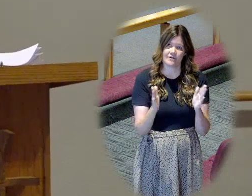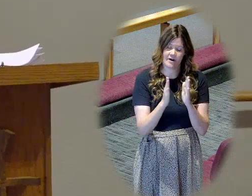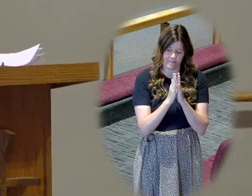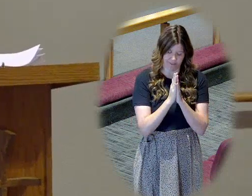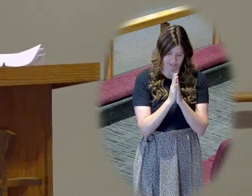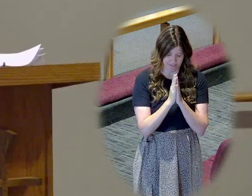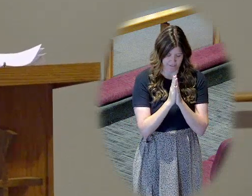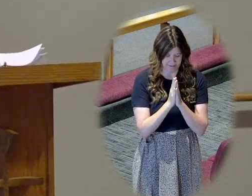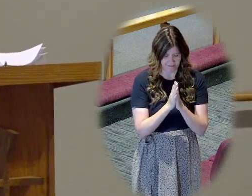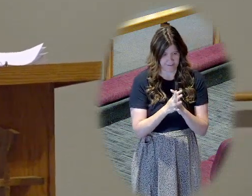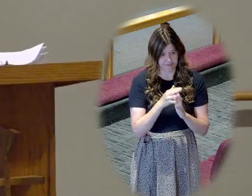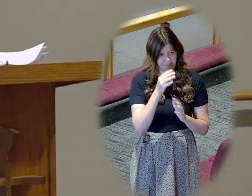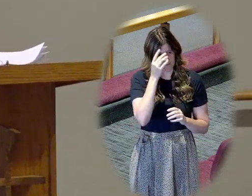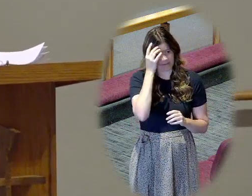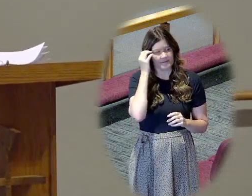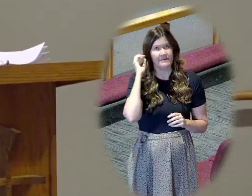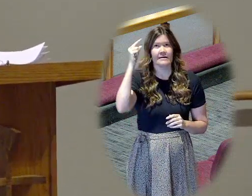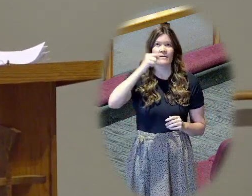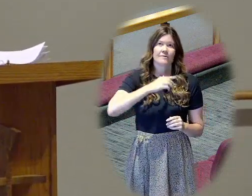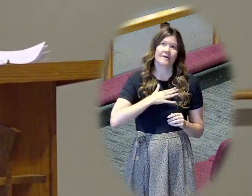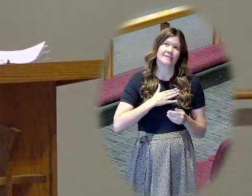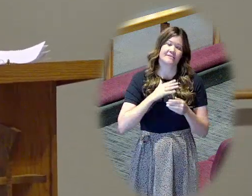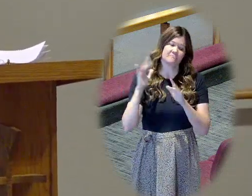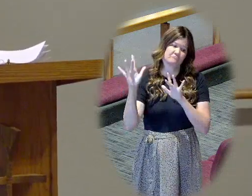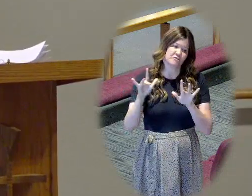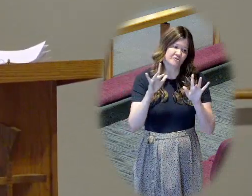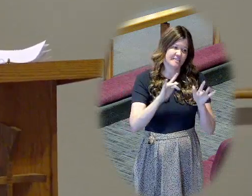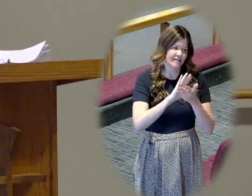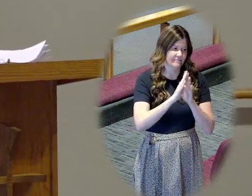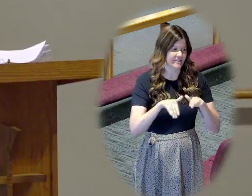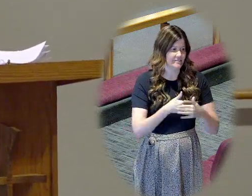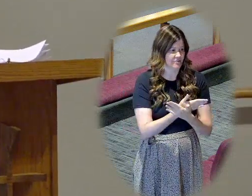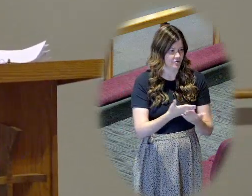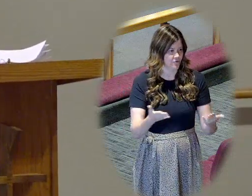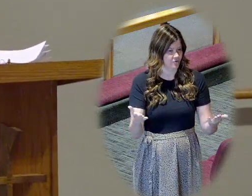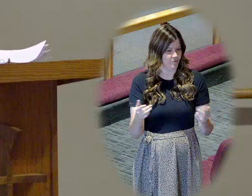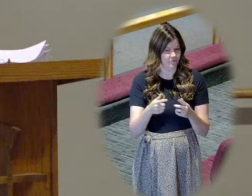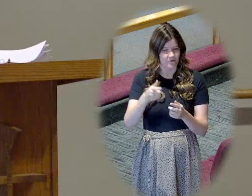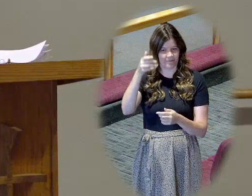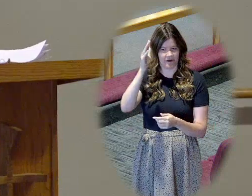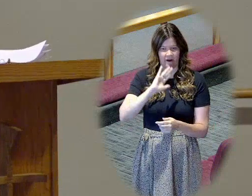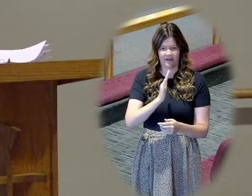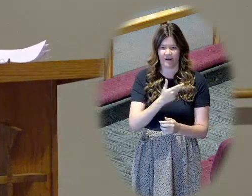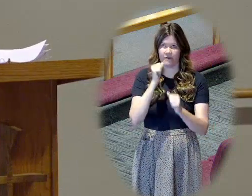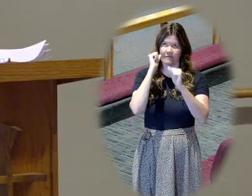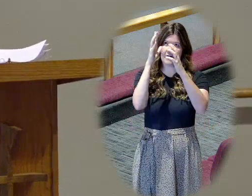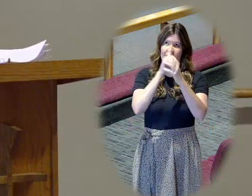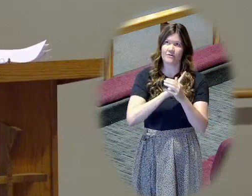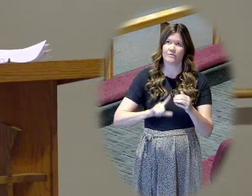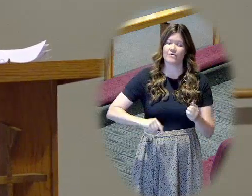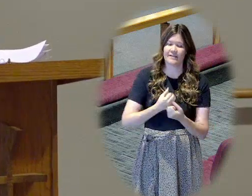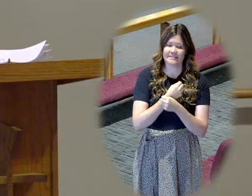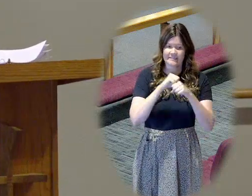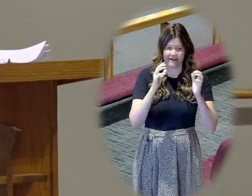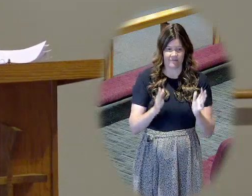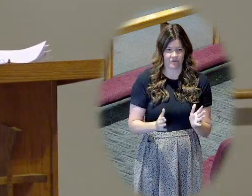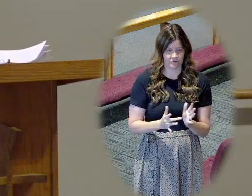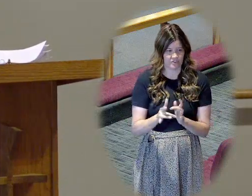Amen. Grace, mercy, and peace to you from God our Father and our Lord and Savior, Jesus